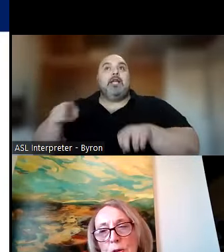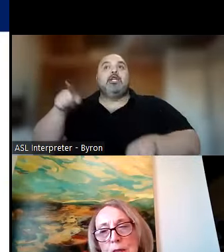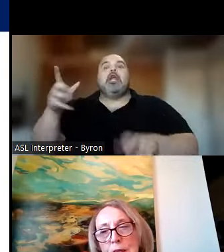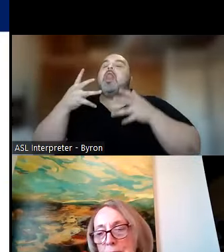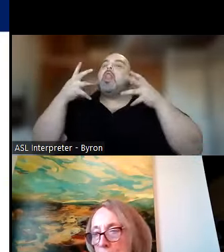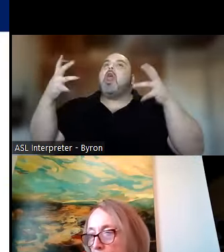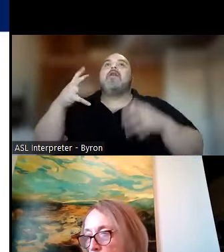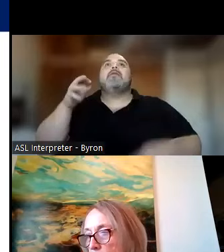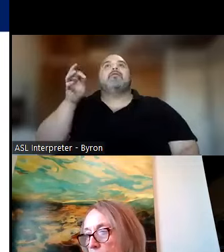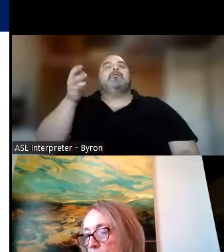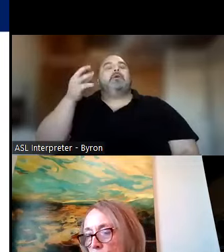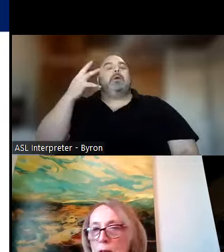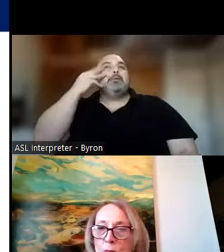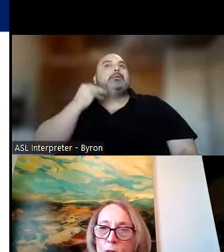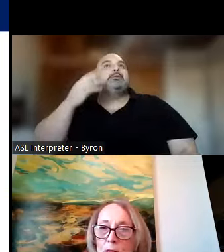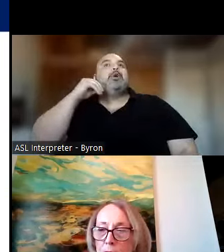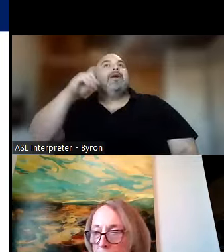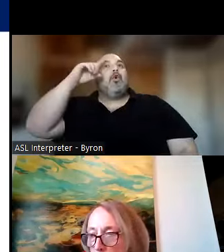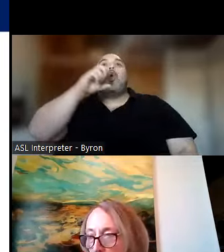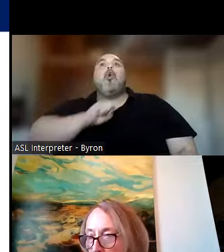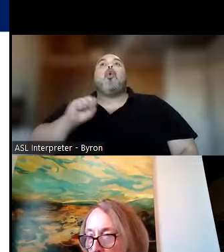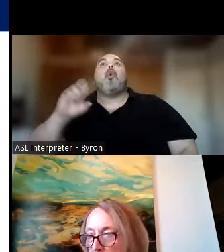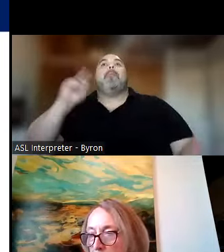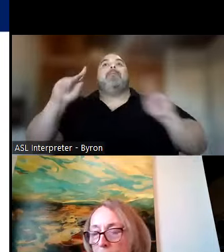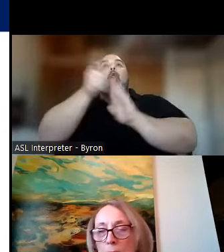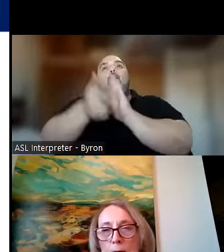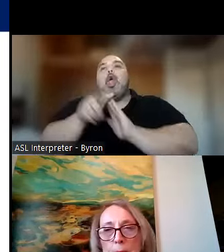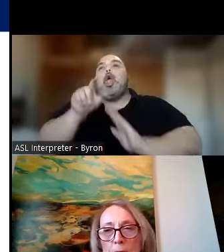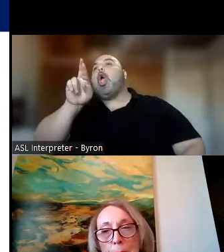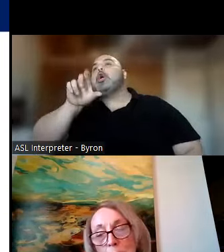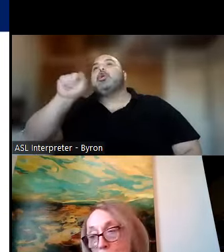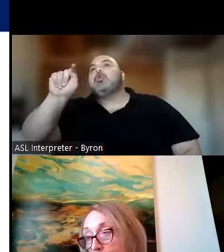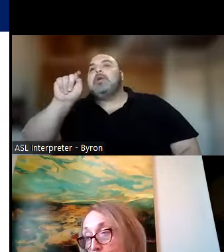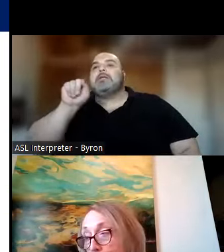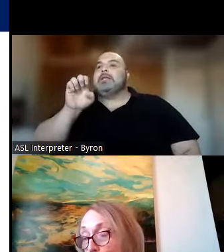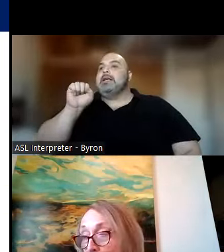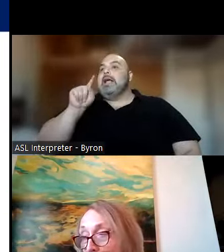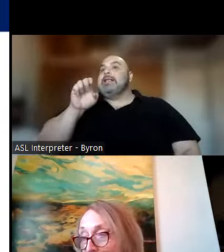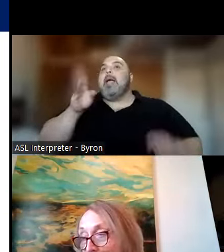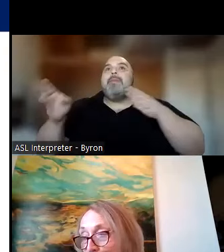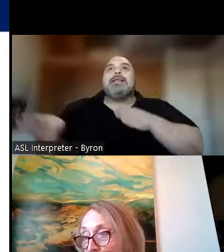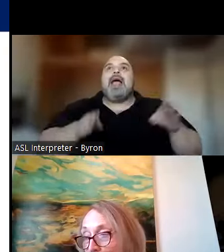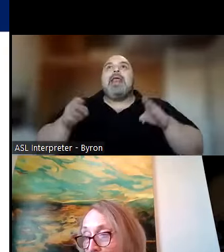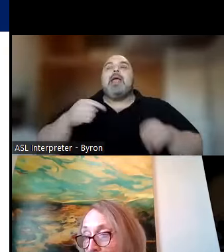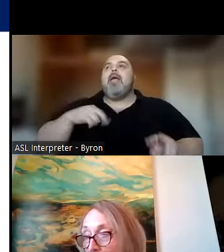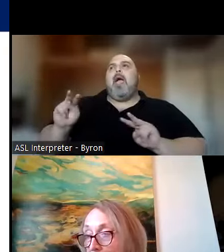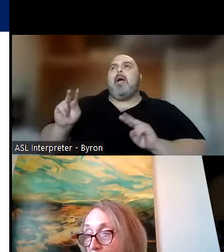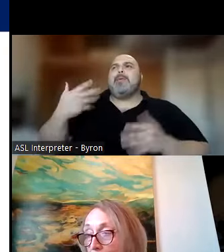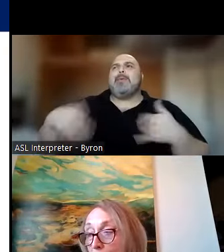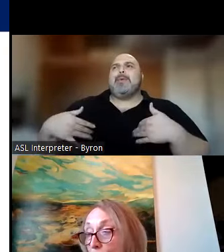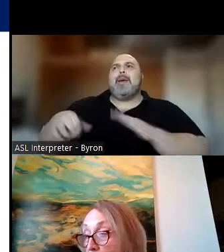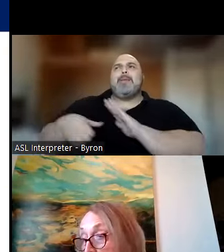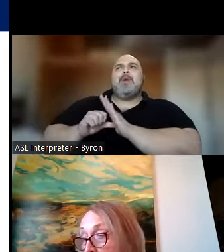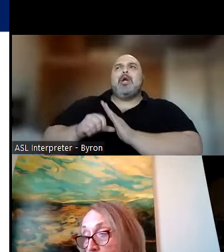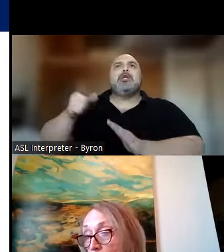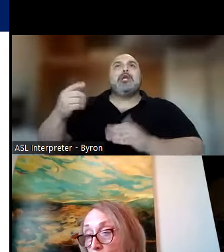of expertise in elder law, trust wills, estate planning. I'm particularly impressed and excited because she has